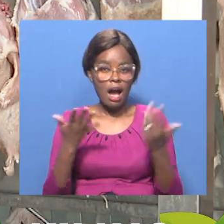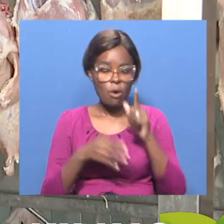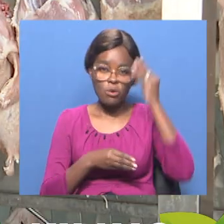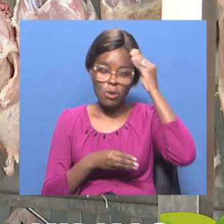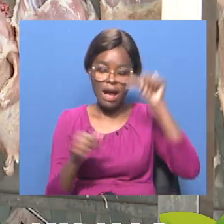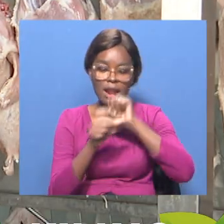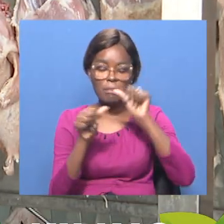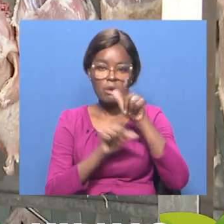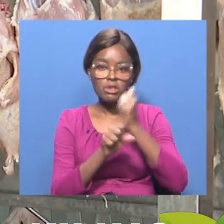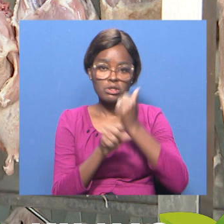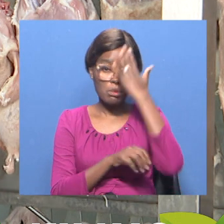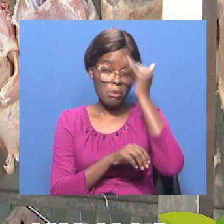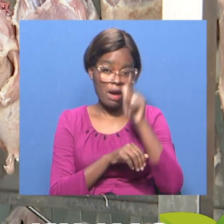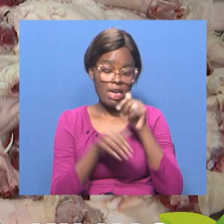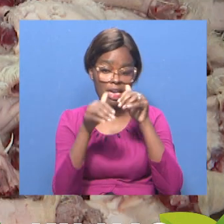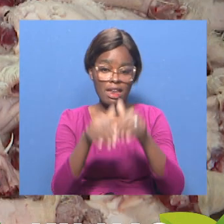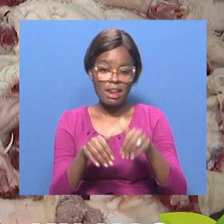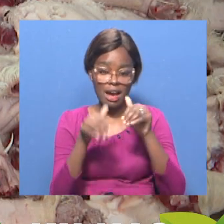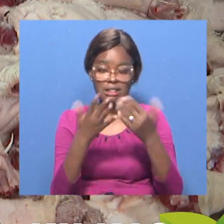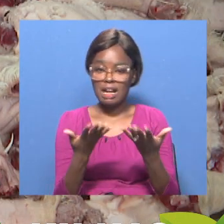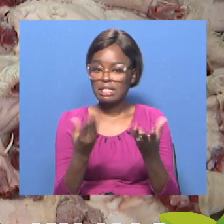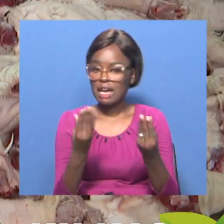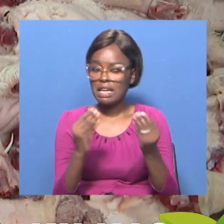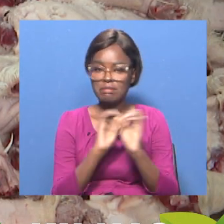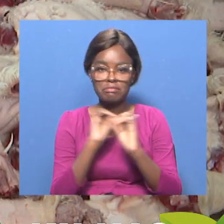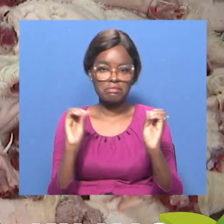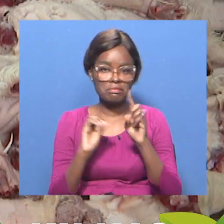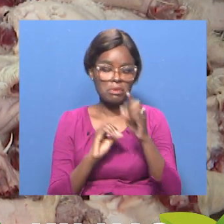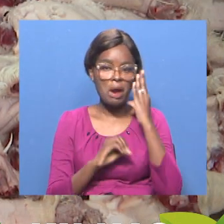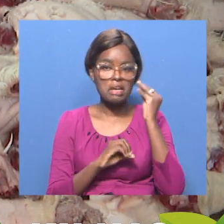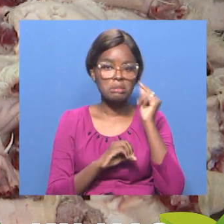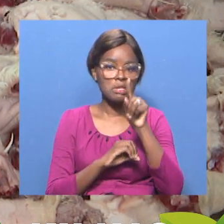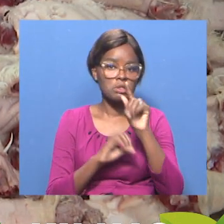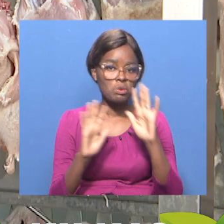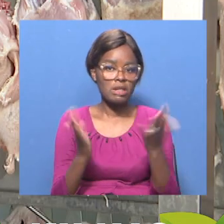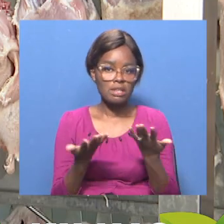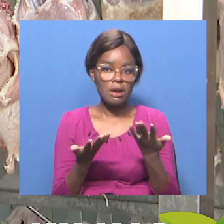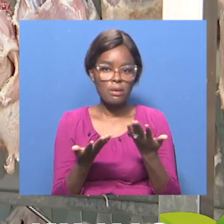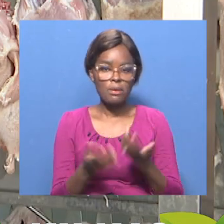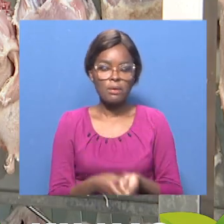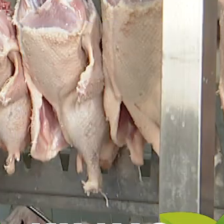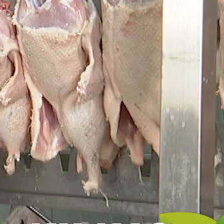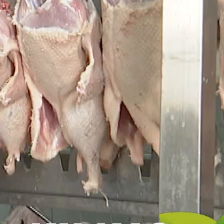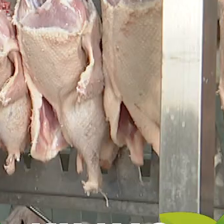And how did he learn this job? Because being in agriculture is not easy. How has it been for him?